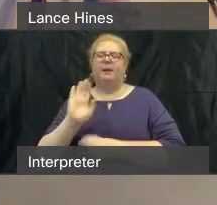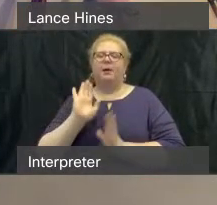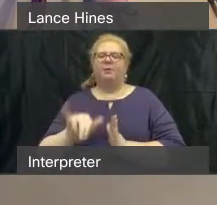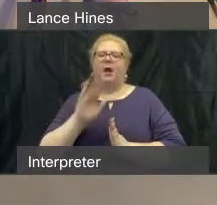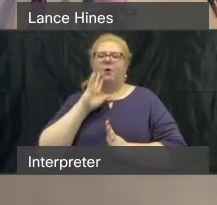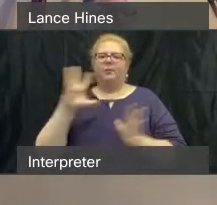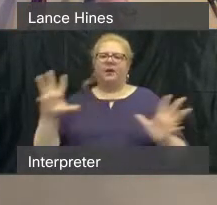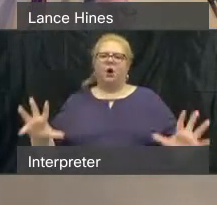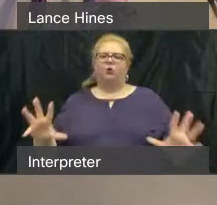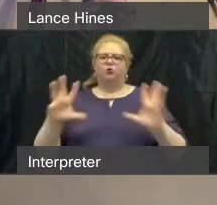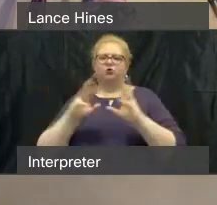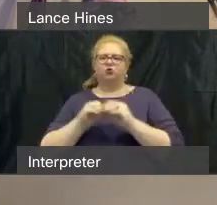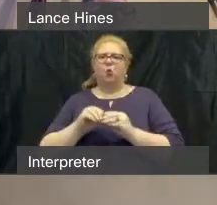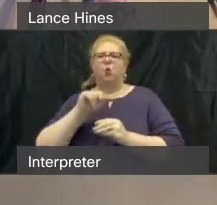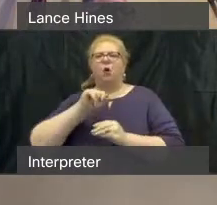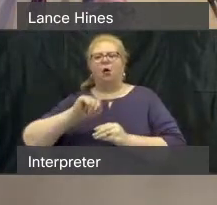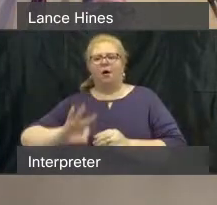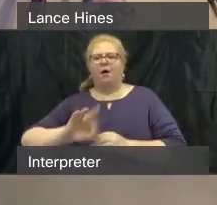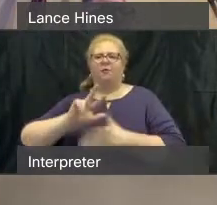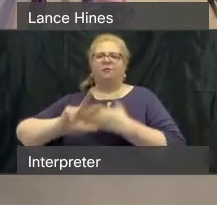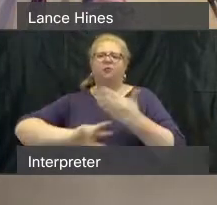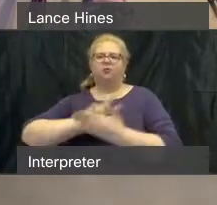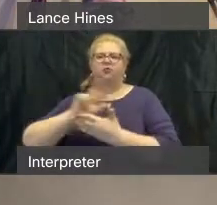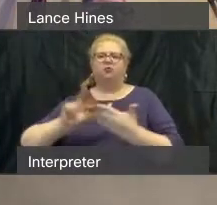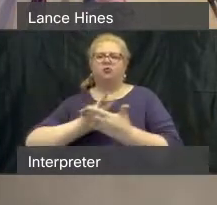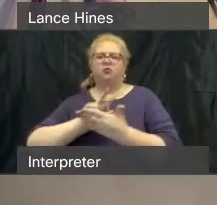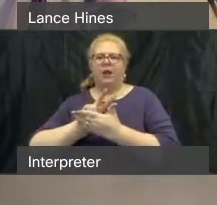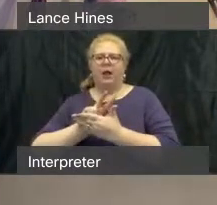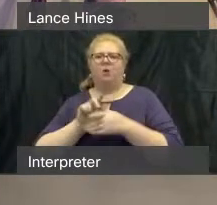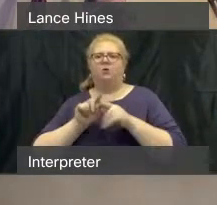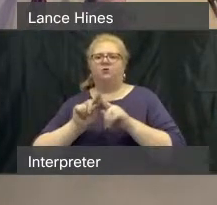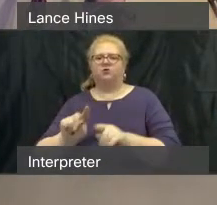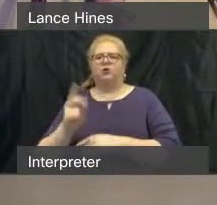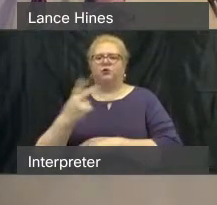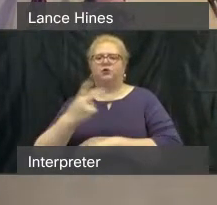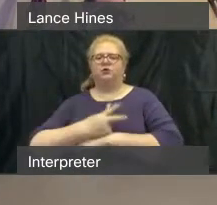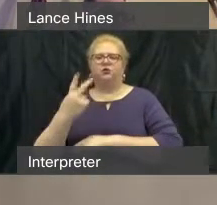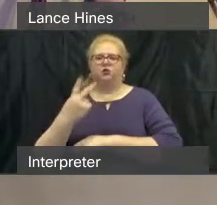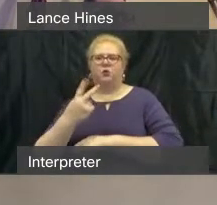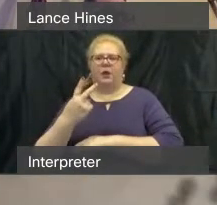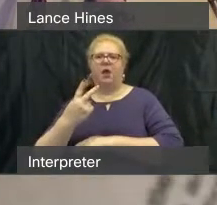frame. And that's in the present to the ABC. They're requesting that